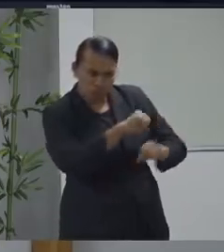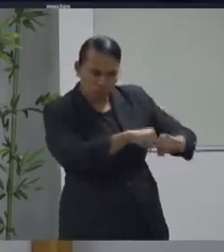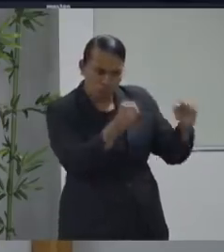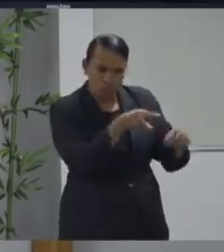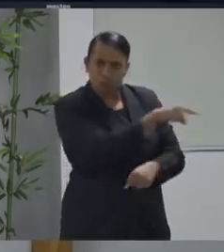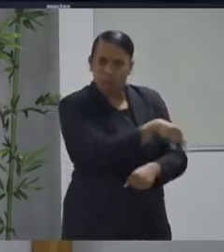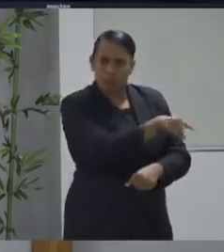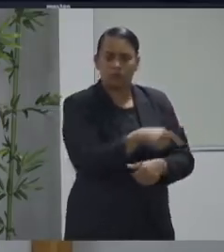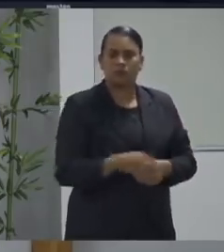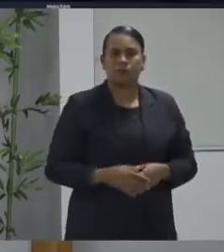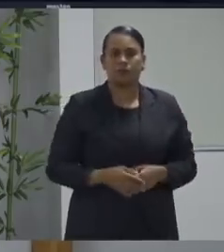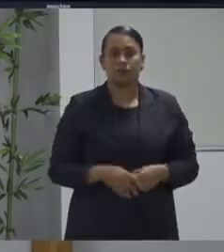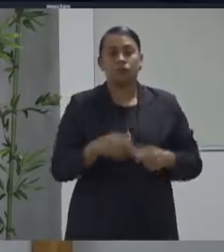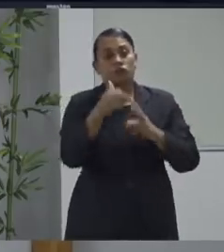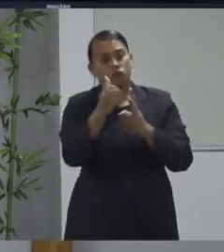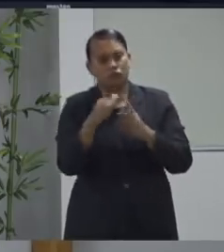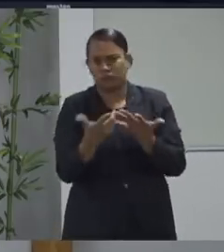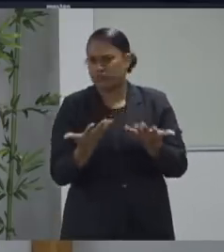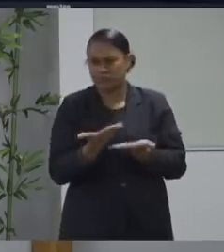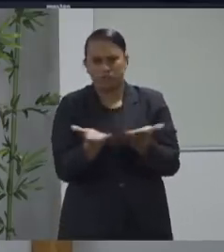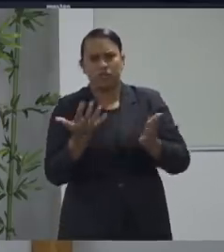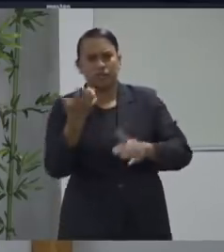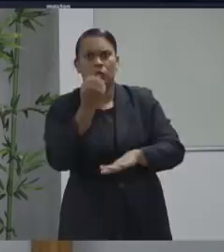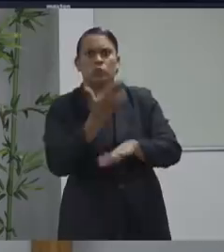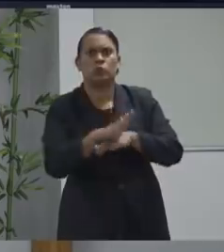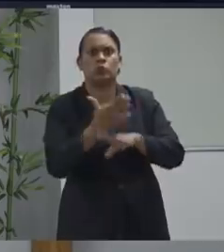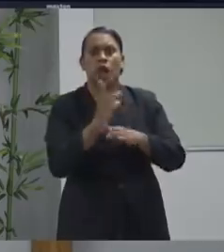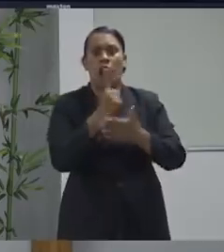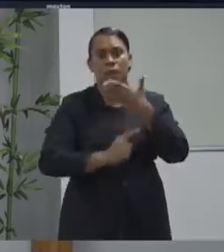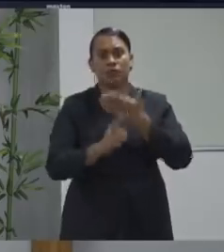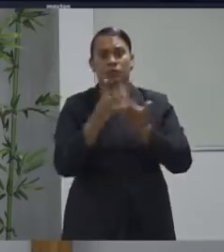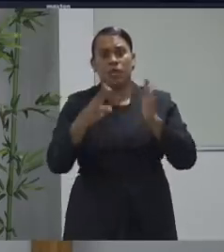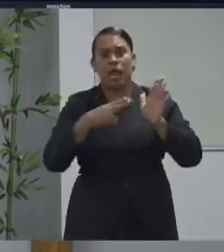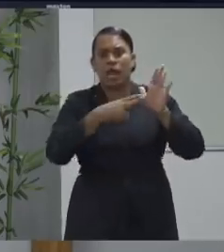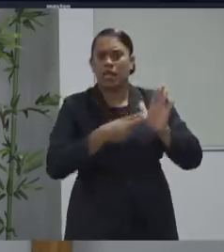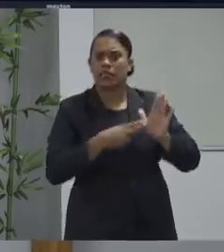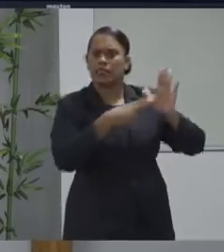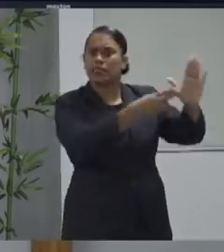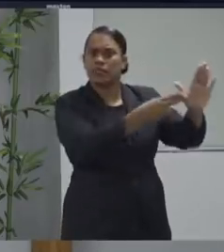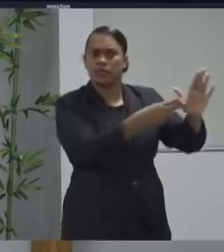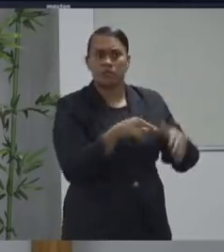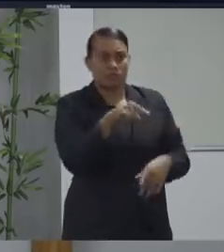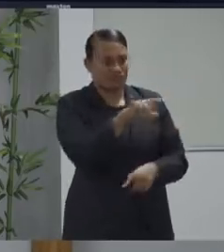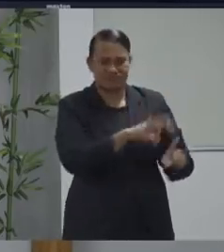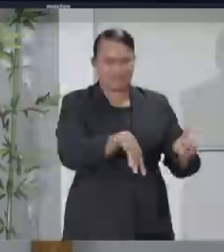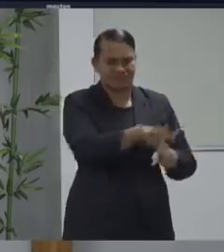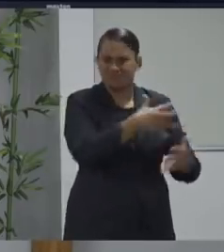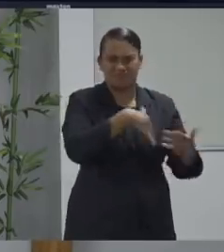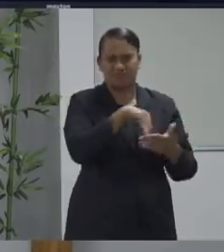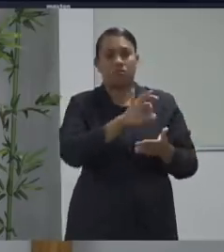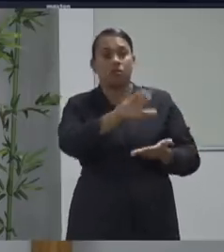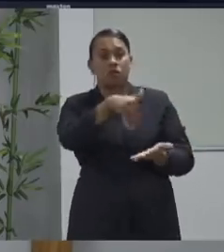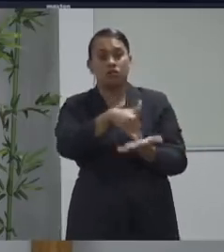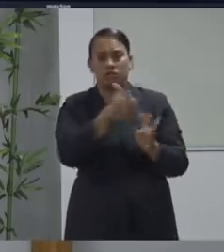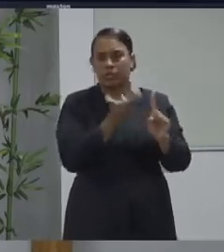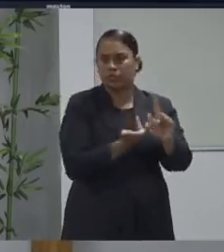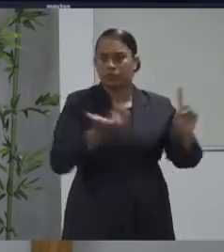We also have a new case in Nandi, which is unrelated to, to any of our other